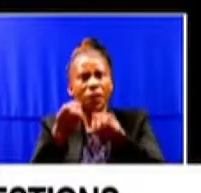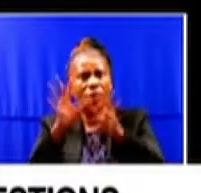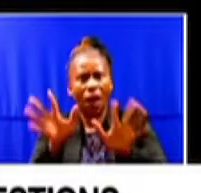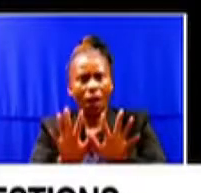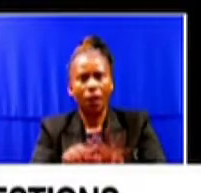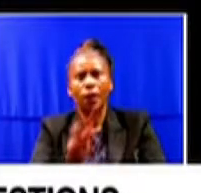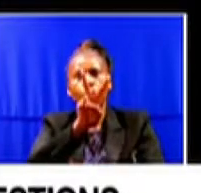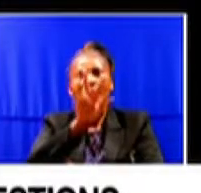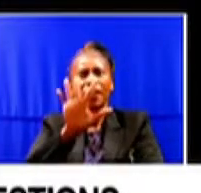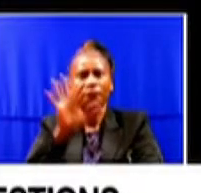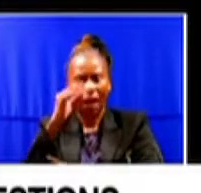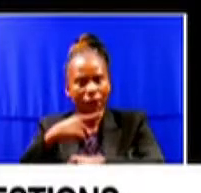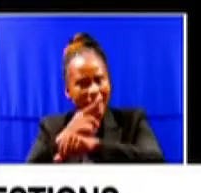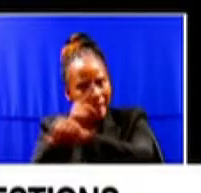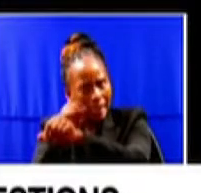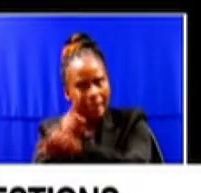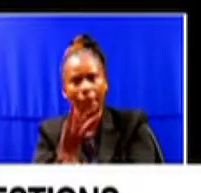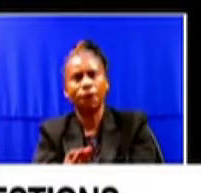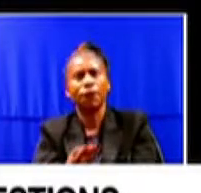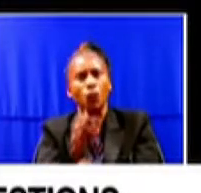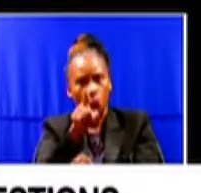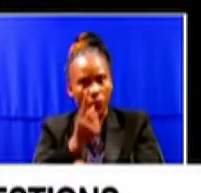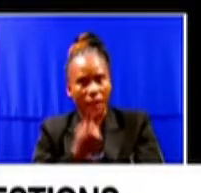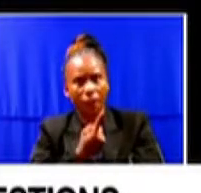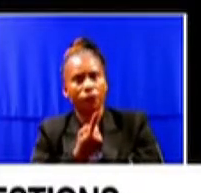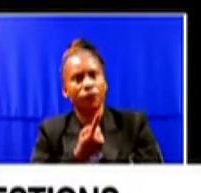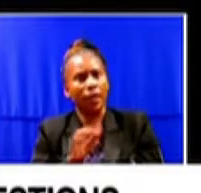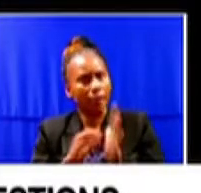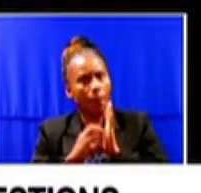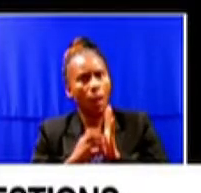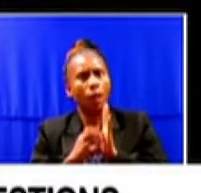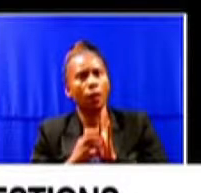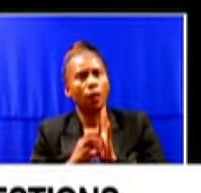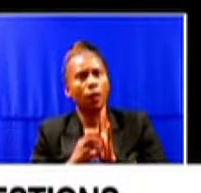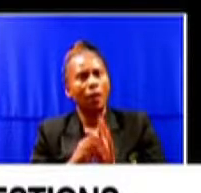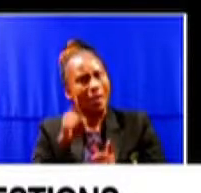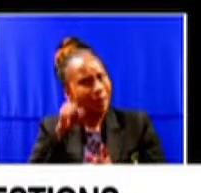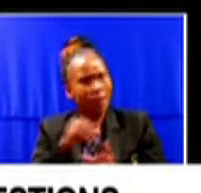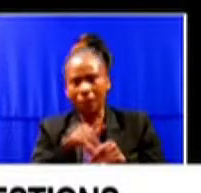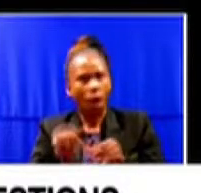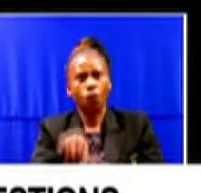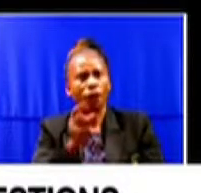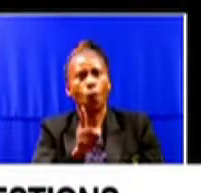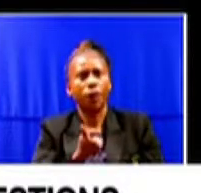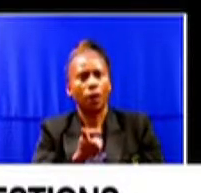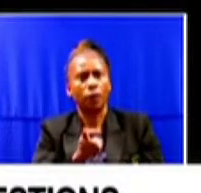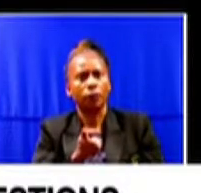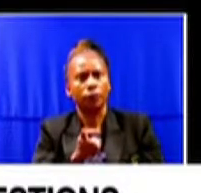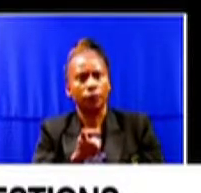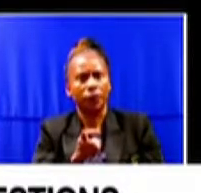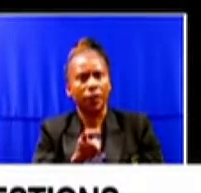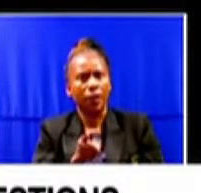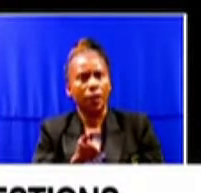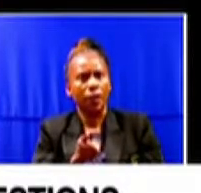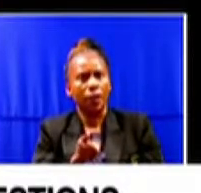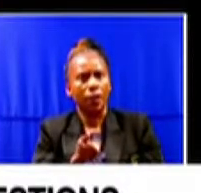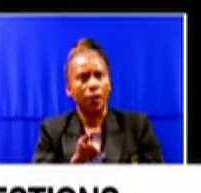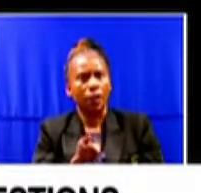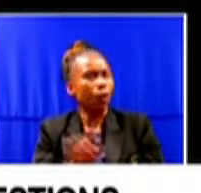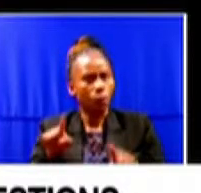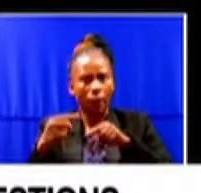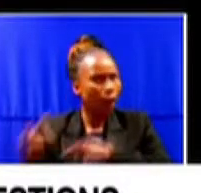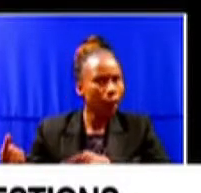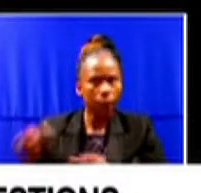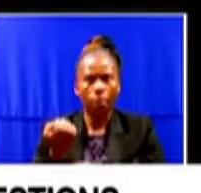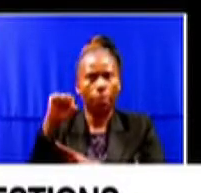seconds yourself, for example. This is out of order. You have no basis to object to that.